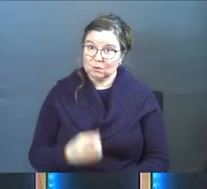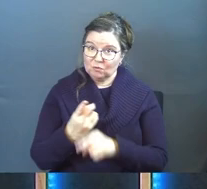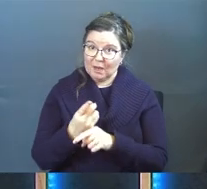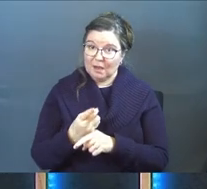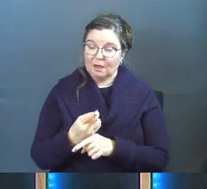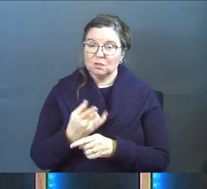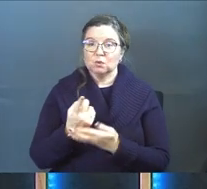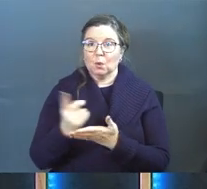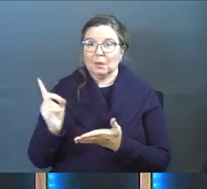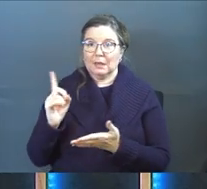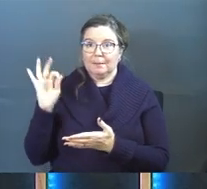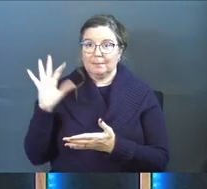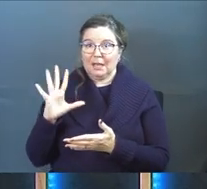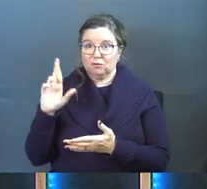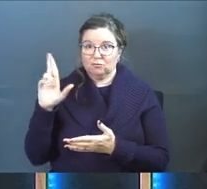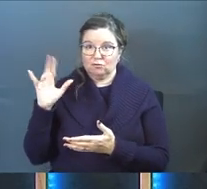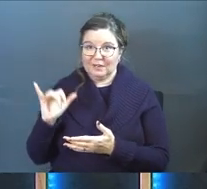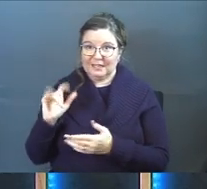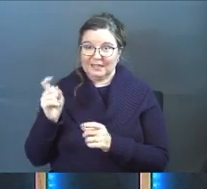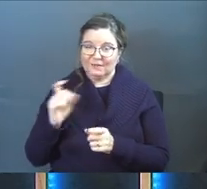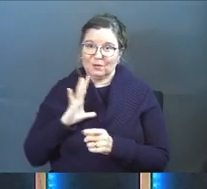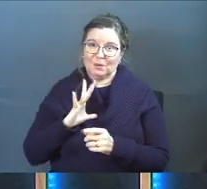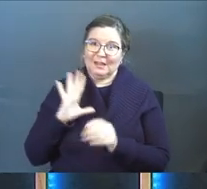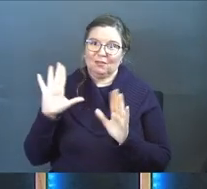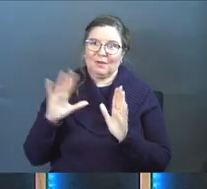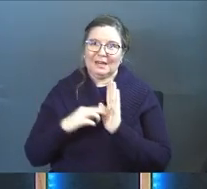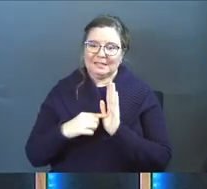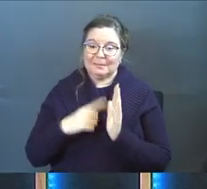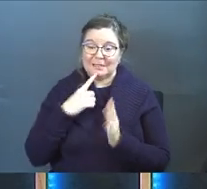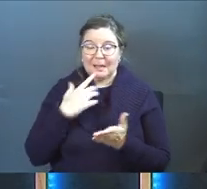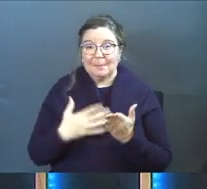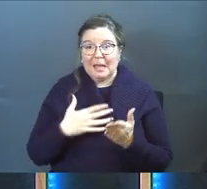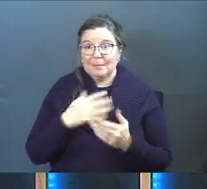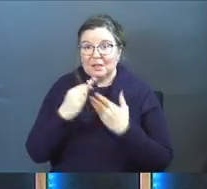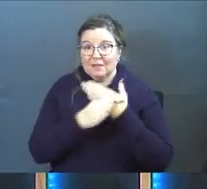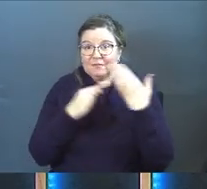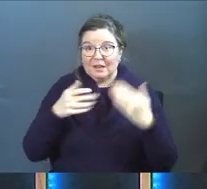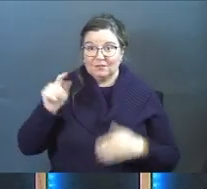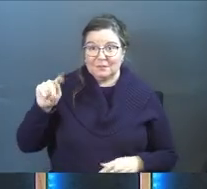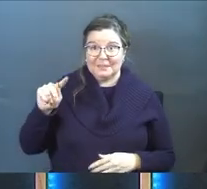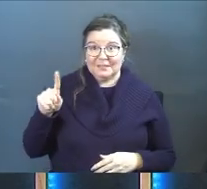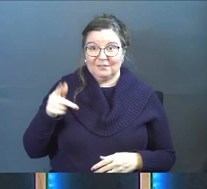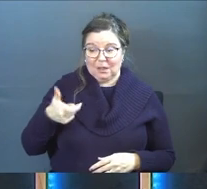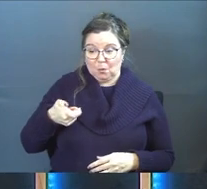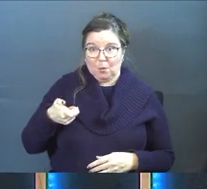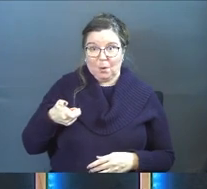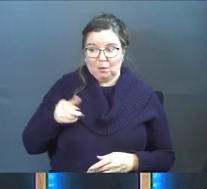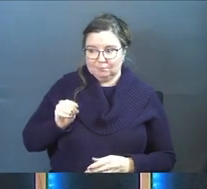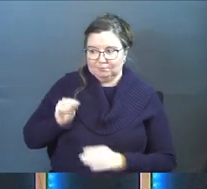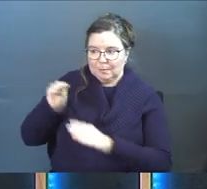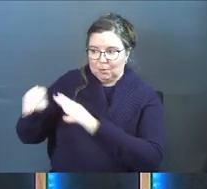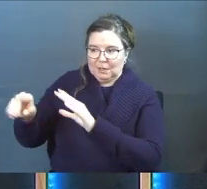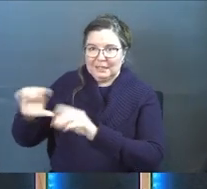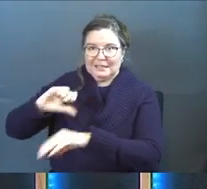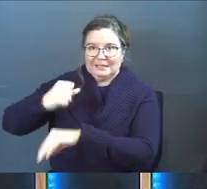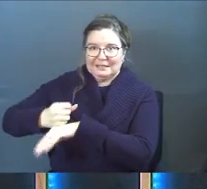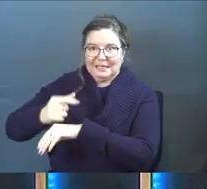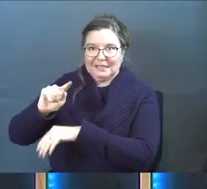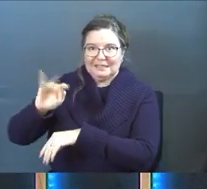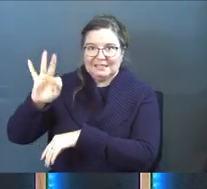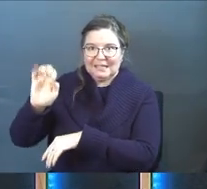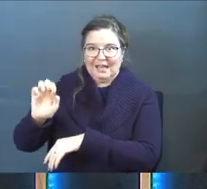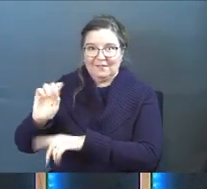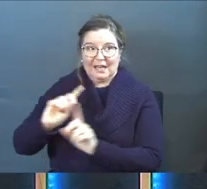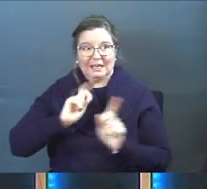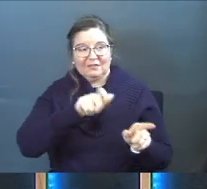Right? So last week, Pastor Ricky gave this really great example. He's like, maybe you're fasting from TV and you need to take the remote control and put it in a safe